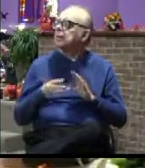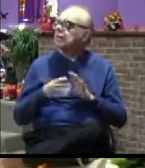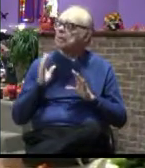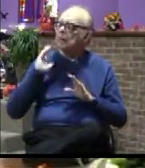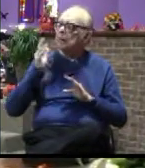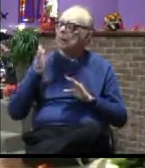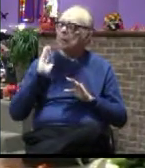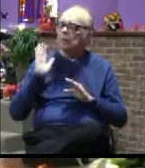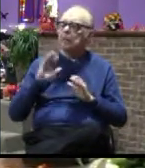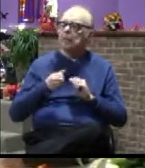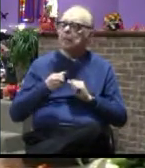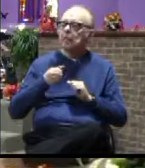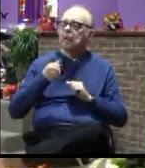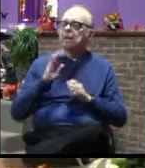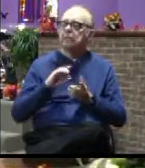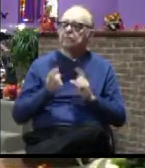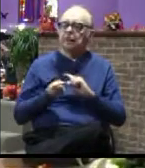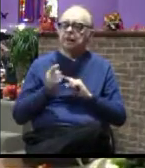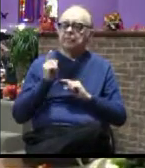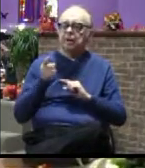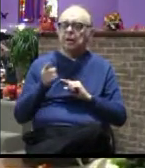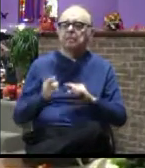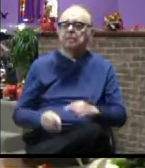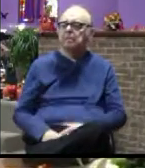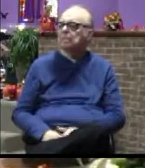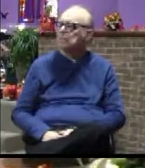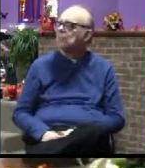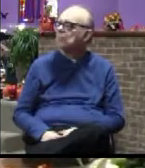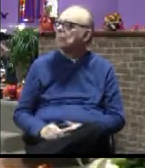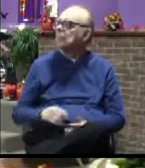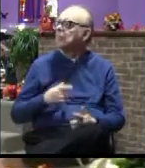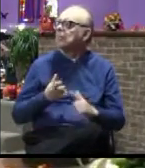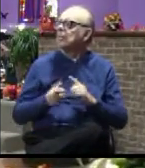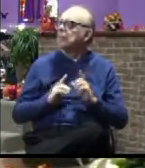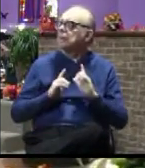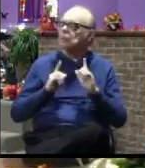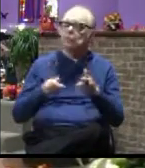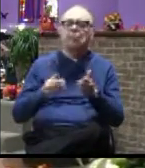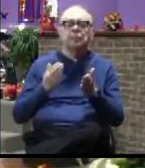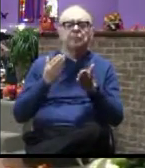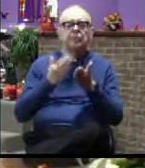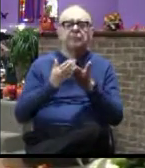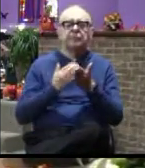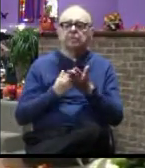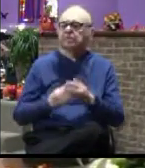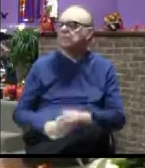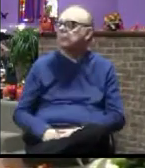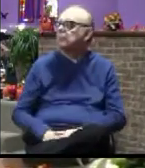of how God changed him. And then we'll get on with the message.